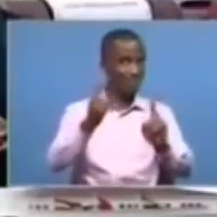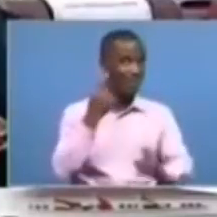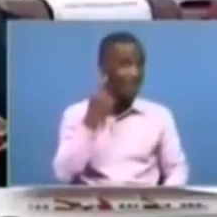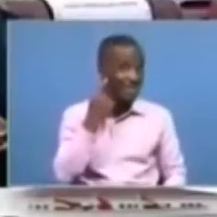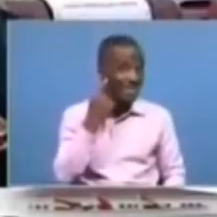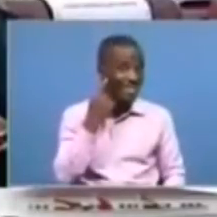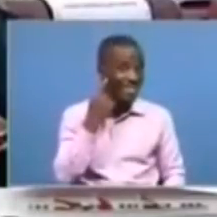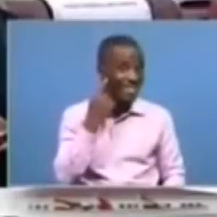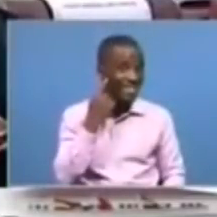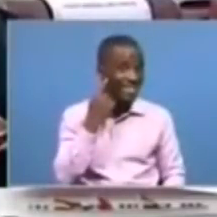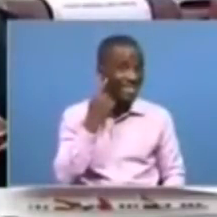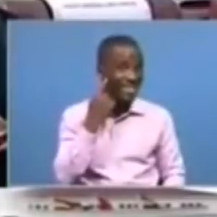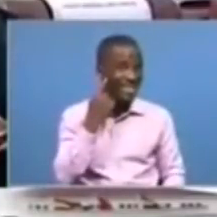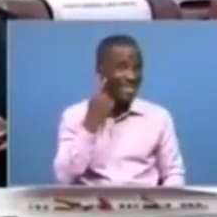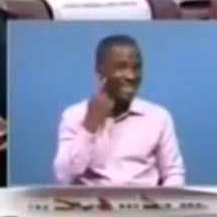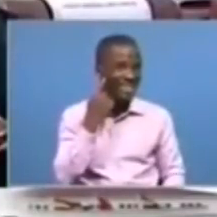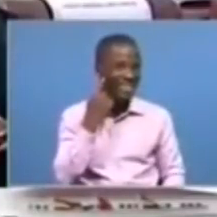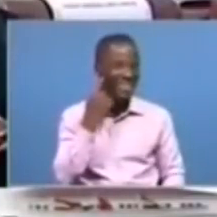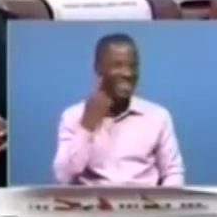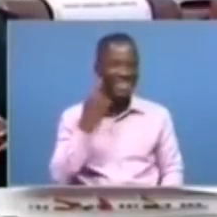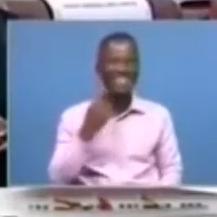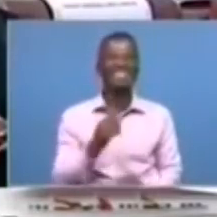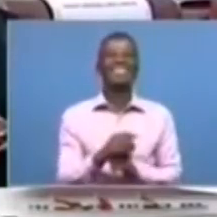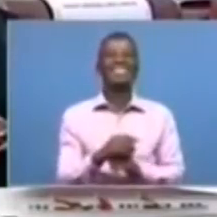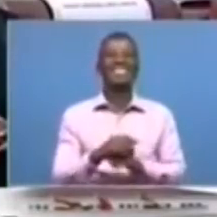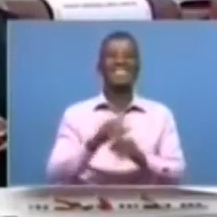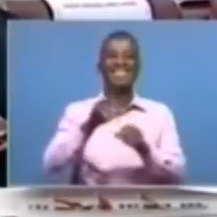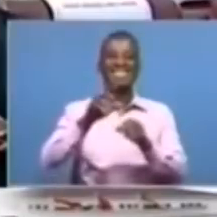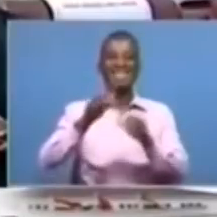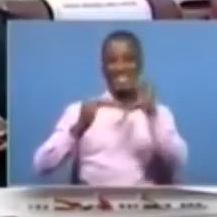I'm sorry, I didn't hear that. There'll be no extension of time.